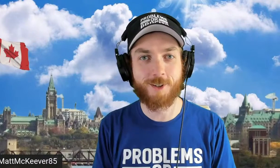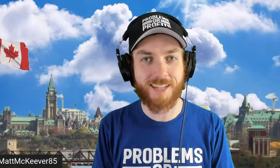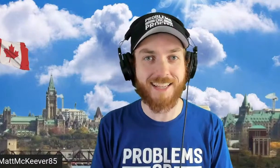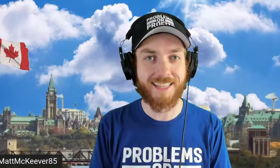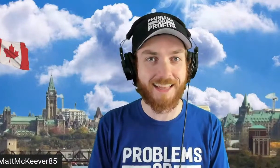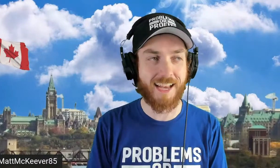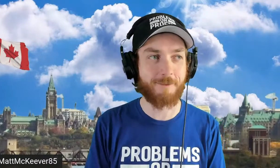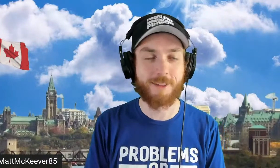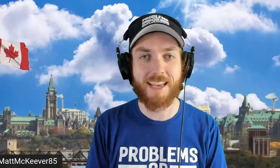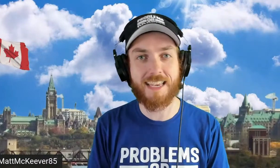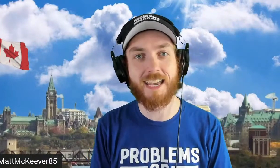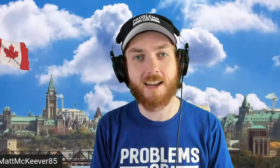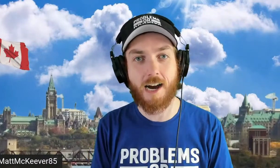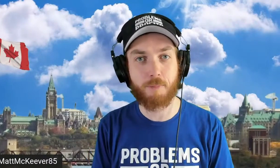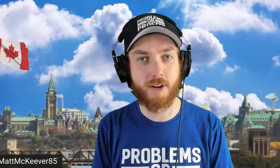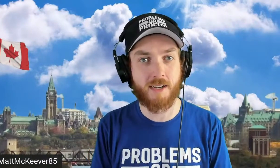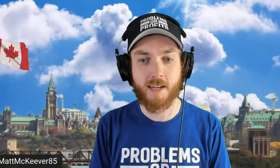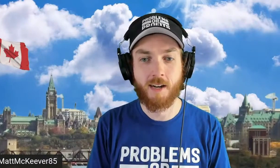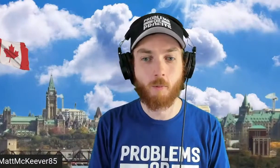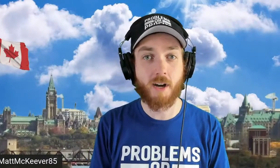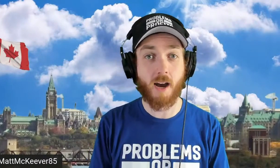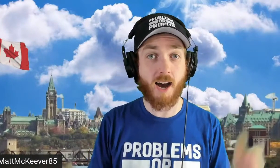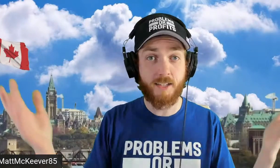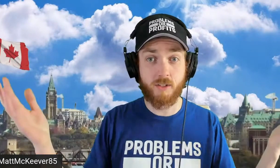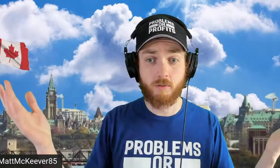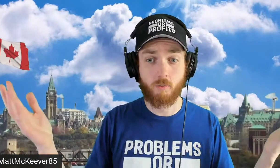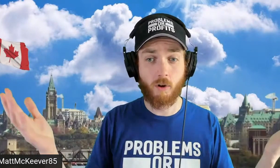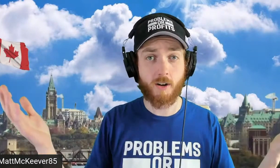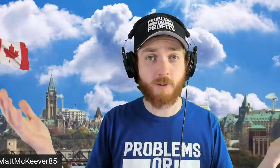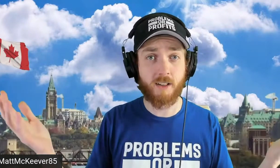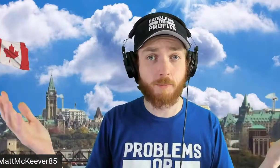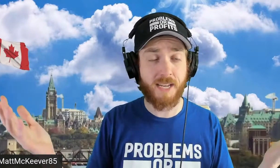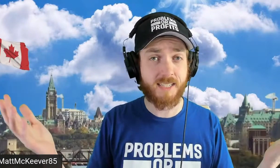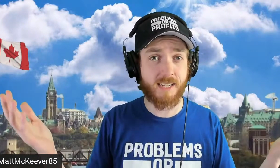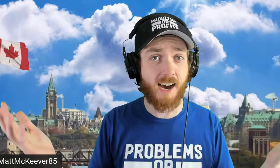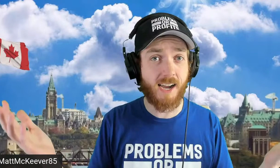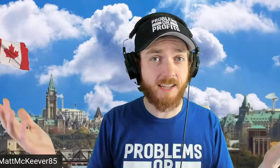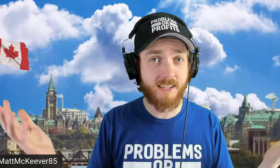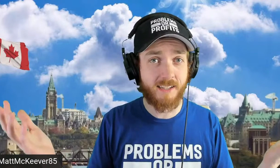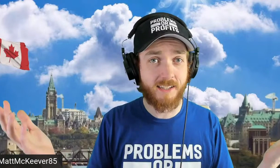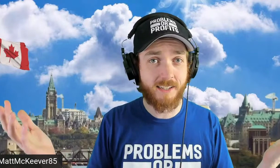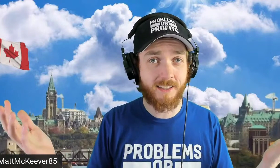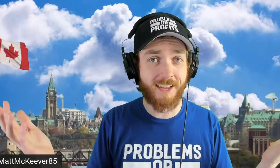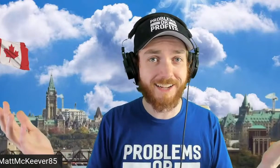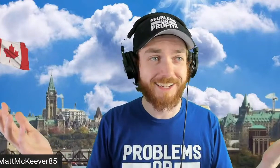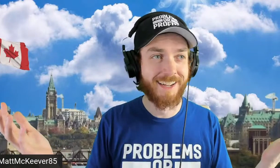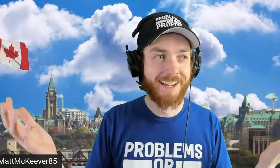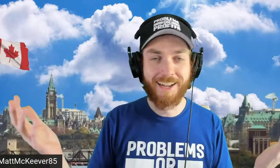live your day-to-day life when they can't operate what I do on a regular basis high?